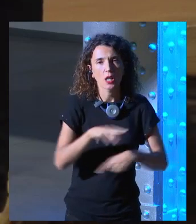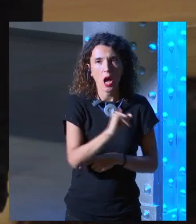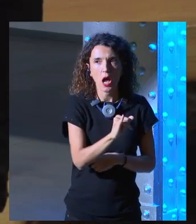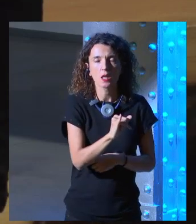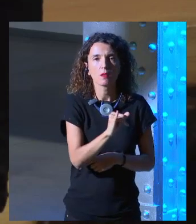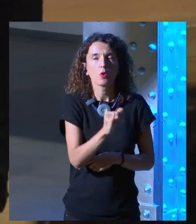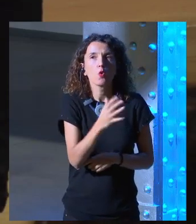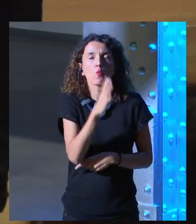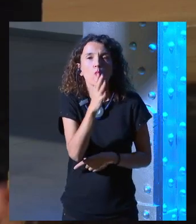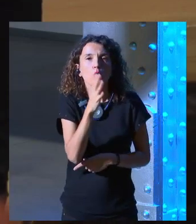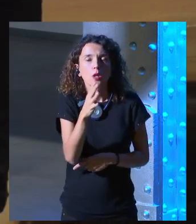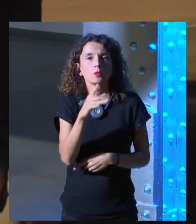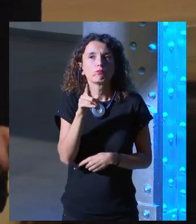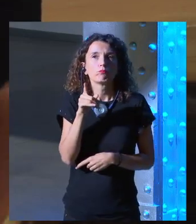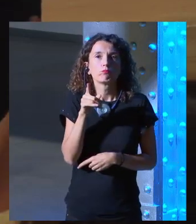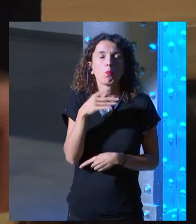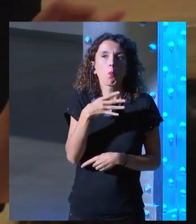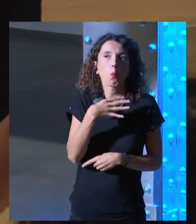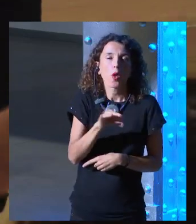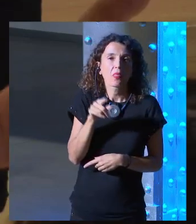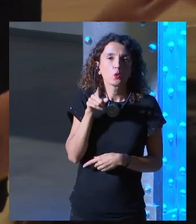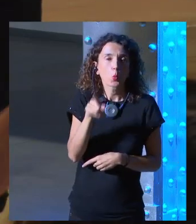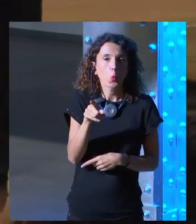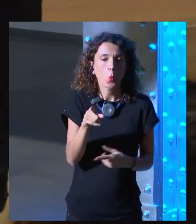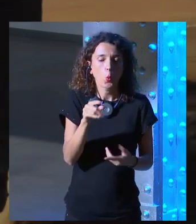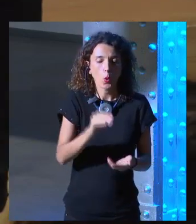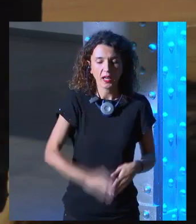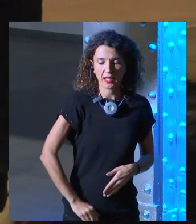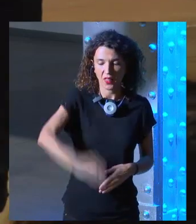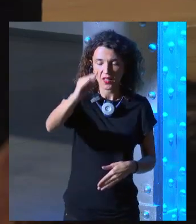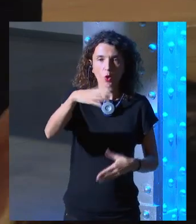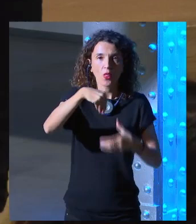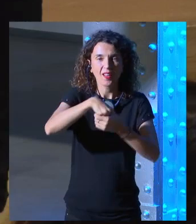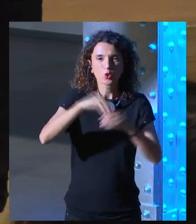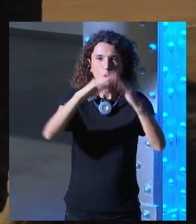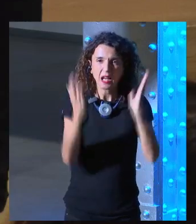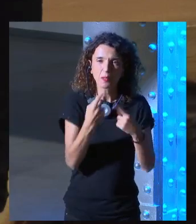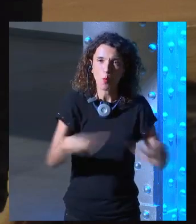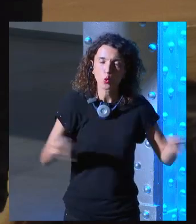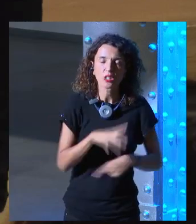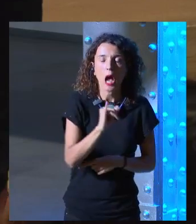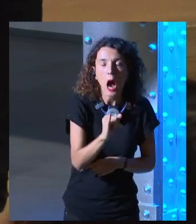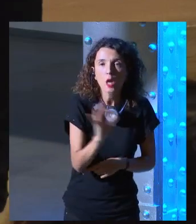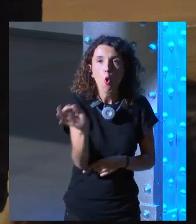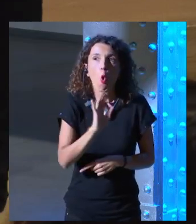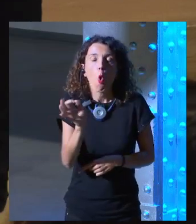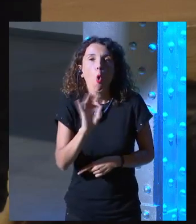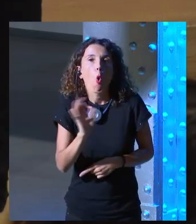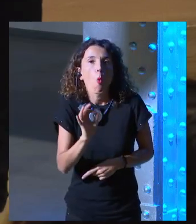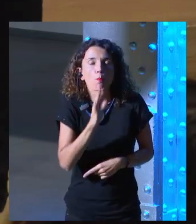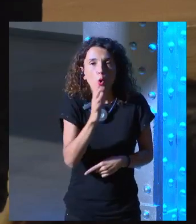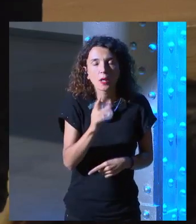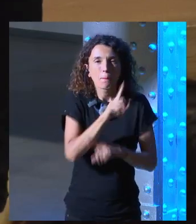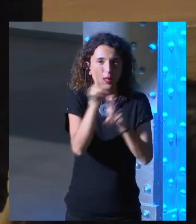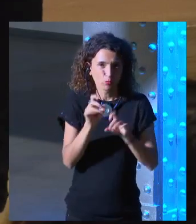a church growing up, so things of music and writing comes together. But that is my question.